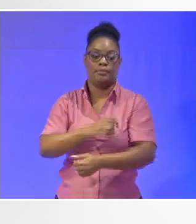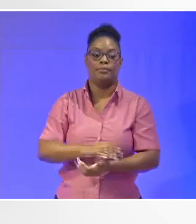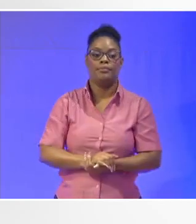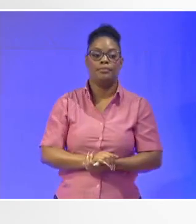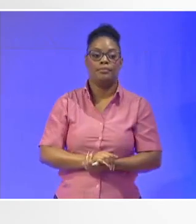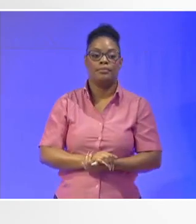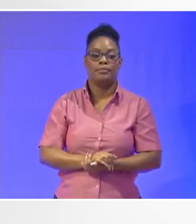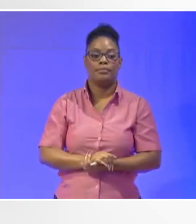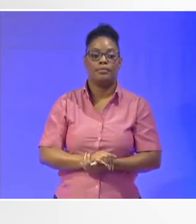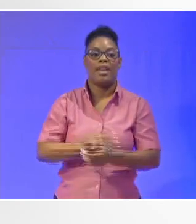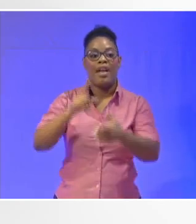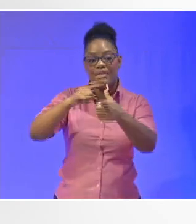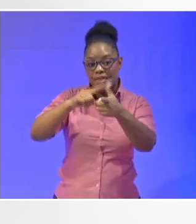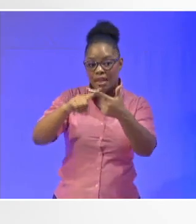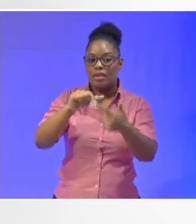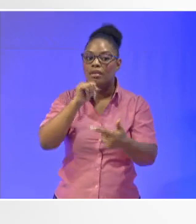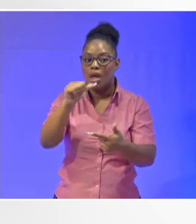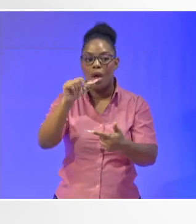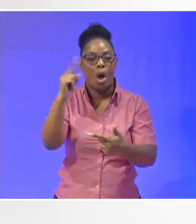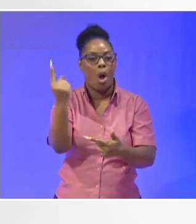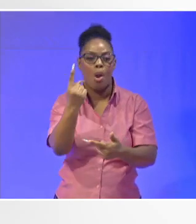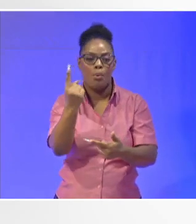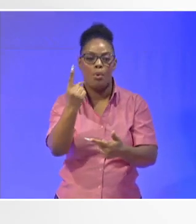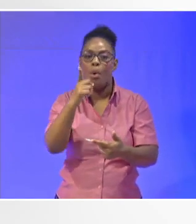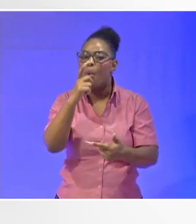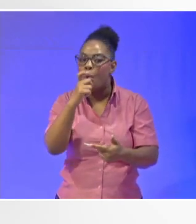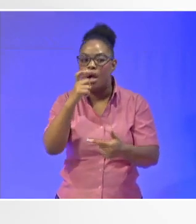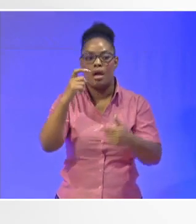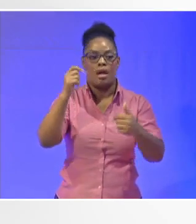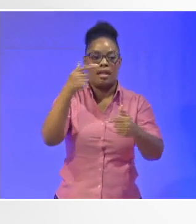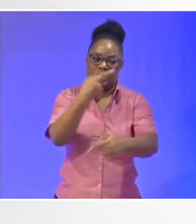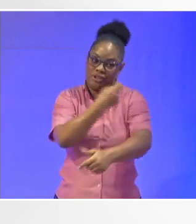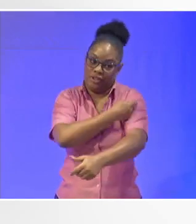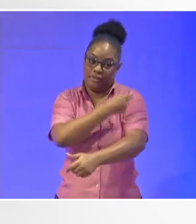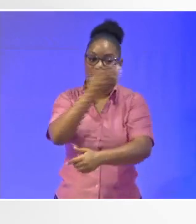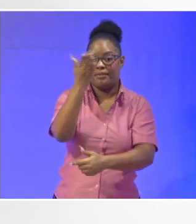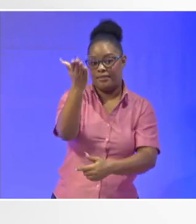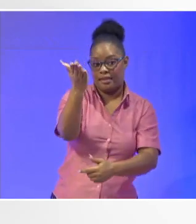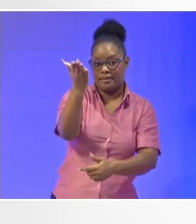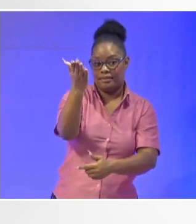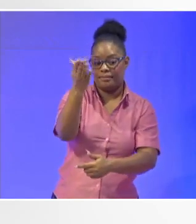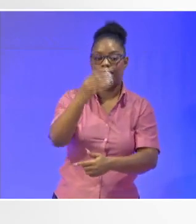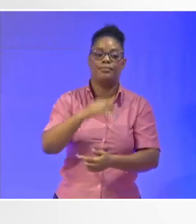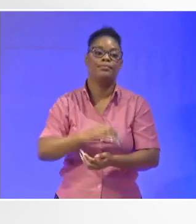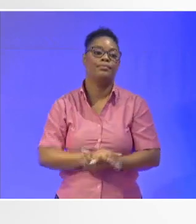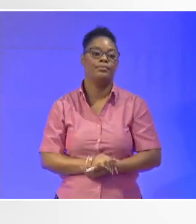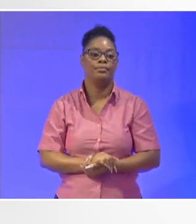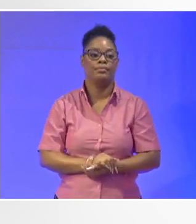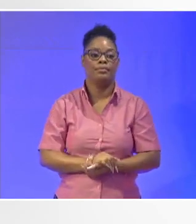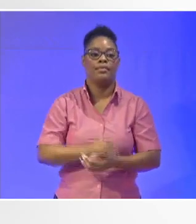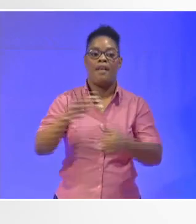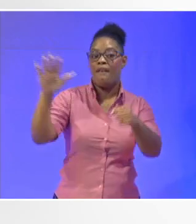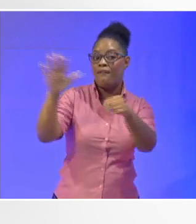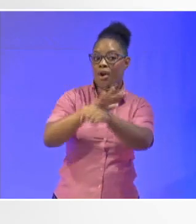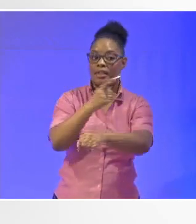fully vaccinated, meaning first dose or no doses. So in terms of fully vaccinated,